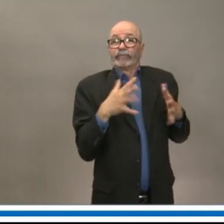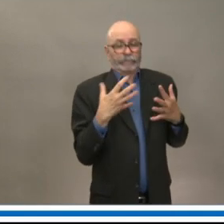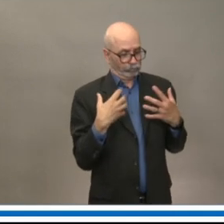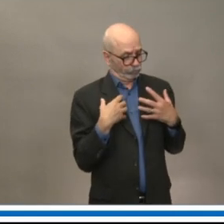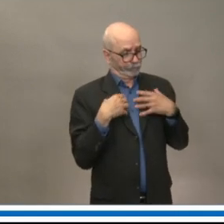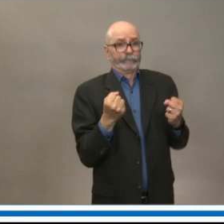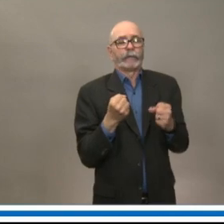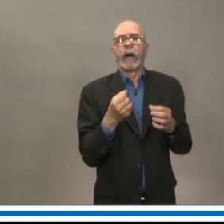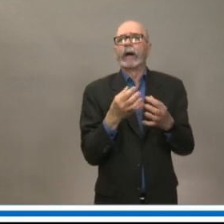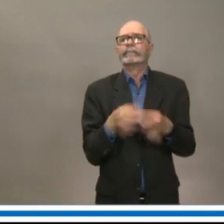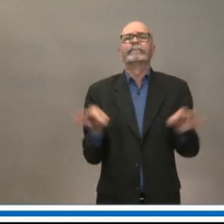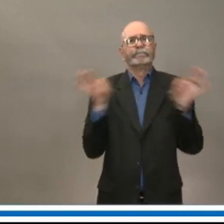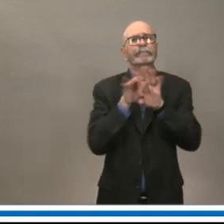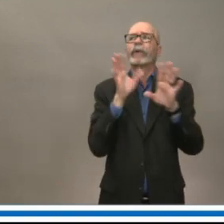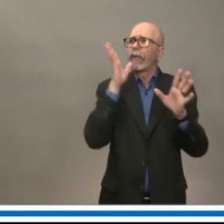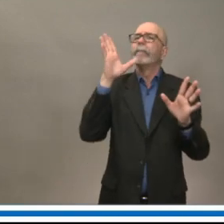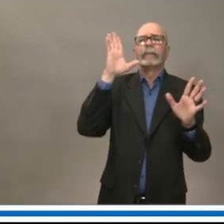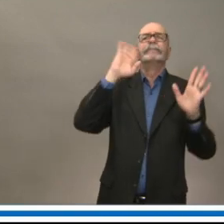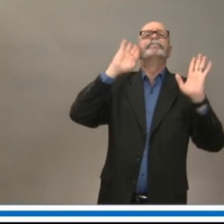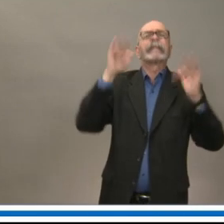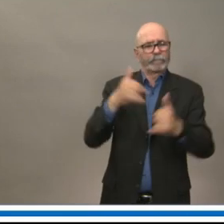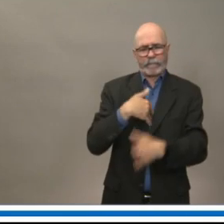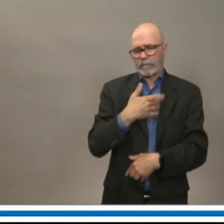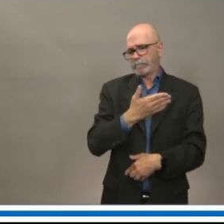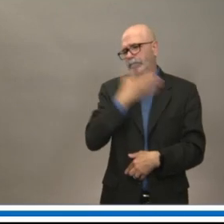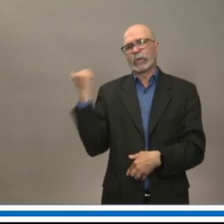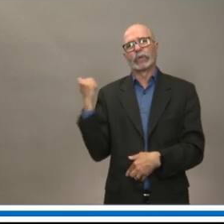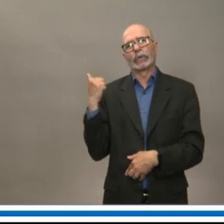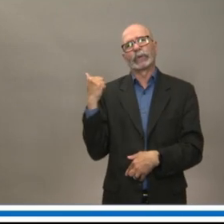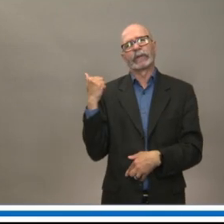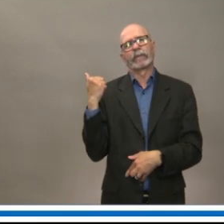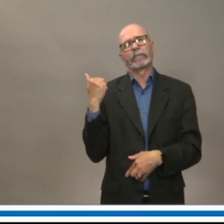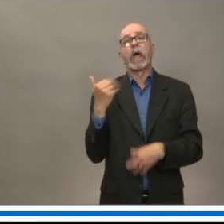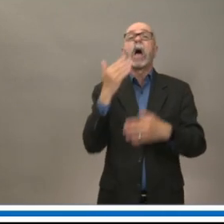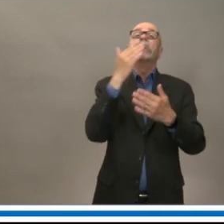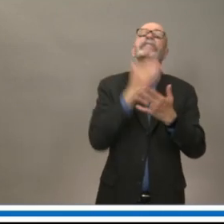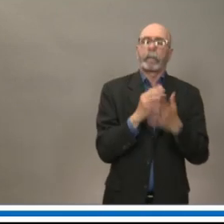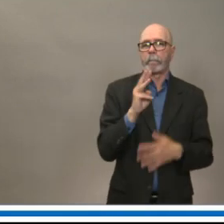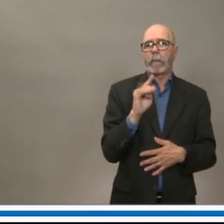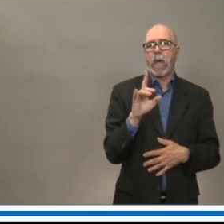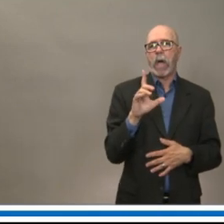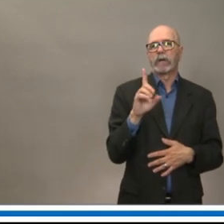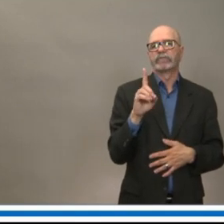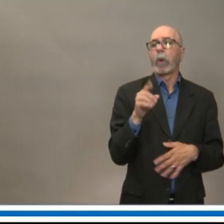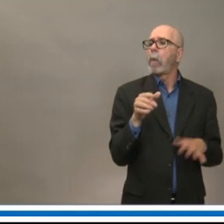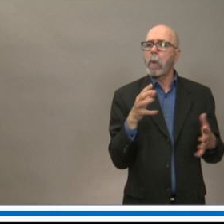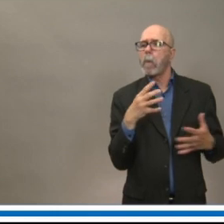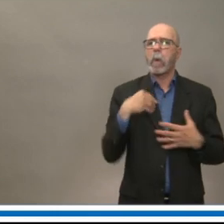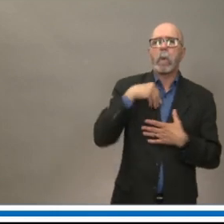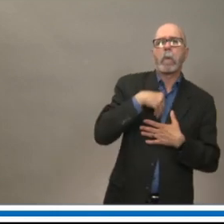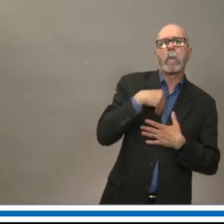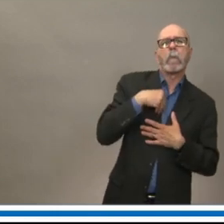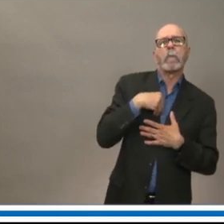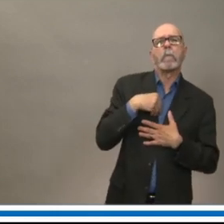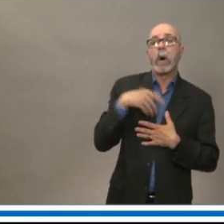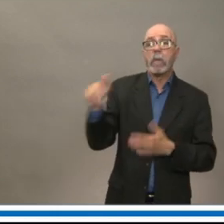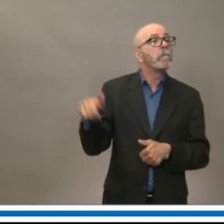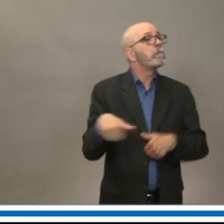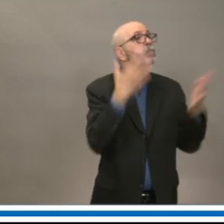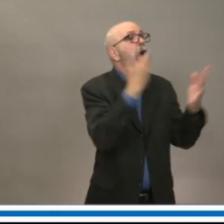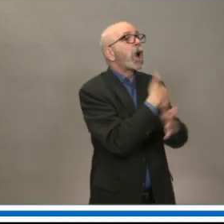For most people with this disease, it's a mild to moderate disease. They don't need to be in hospital, and within about 10 to 14 days, they will recover.